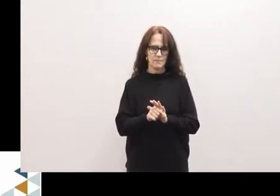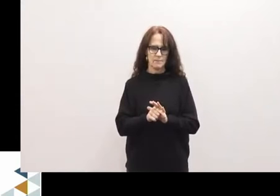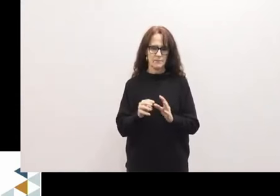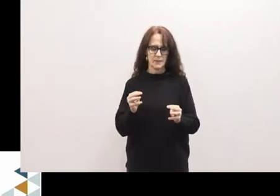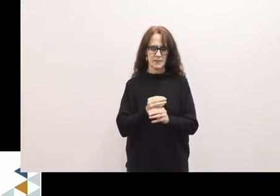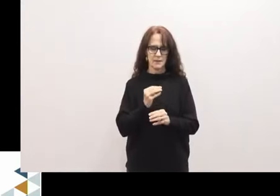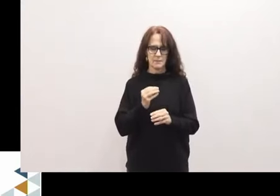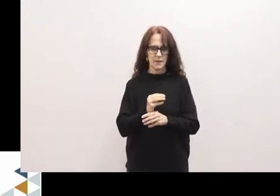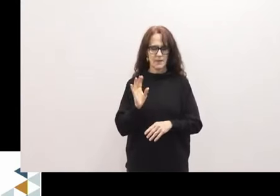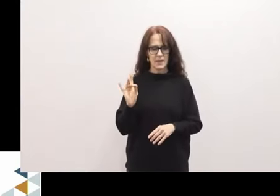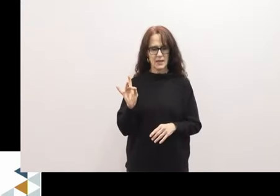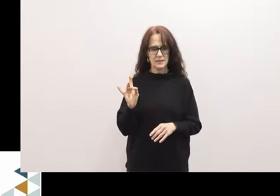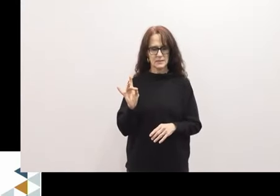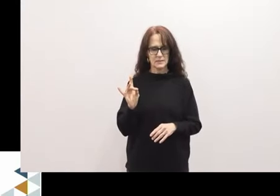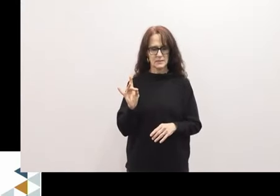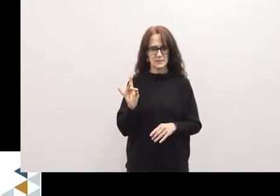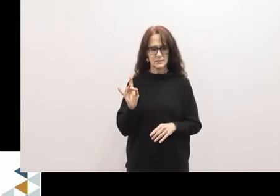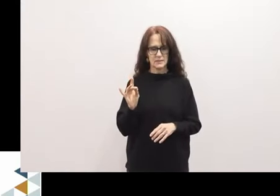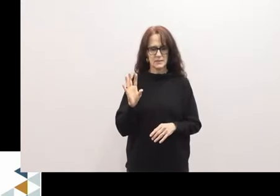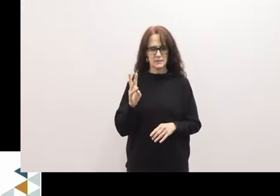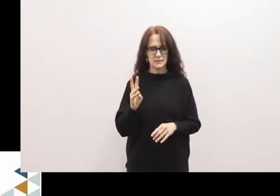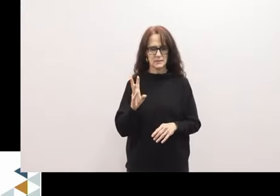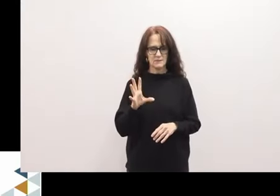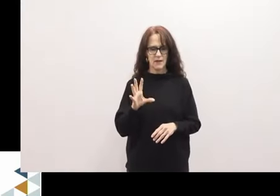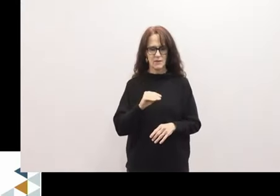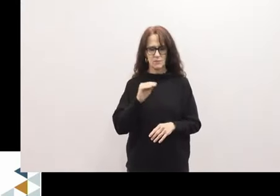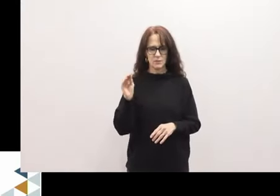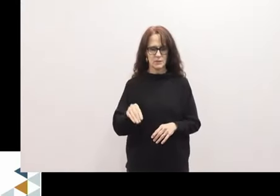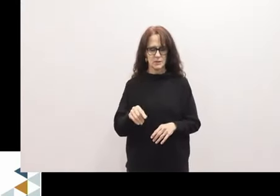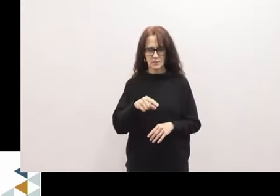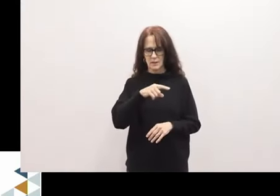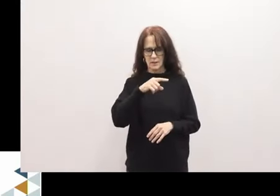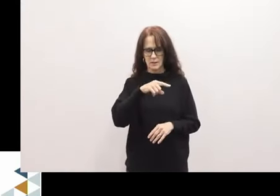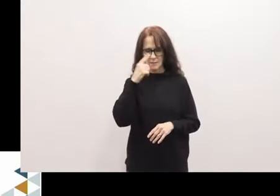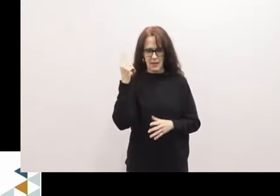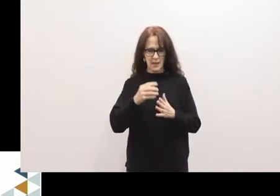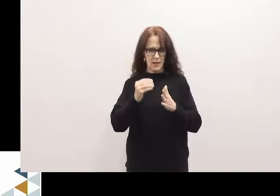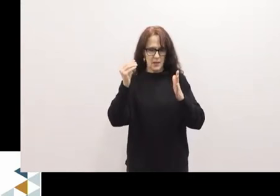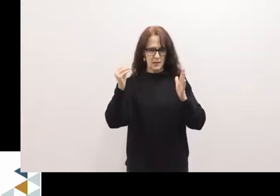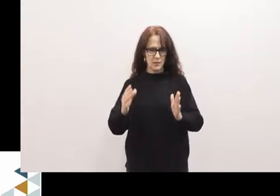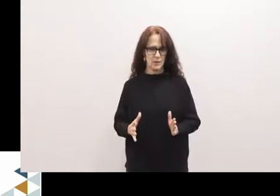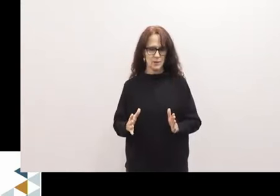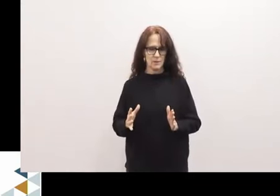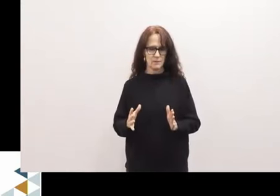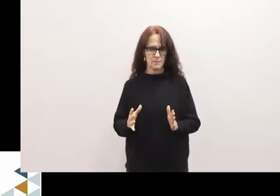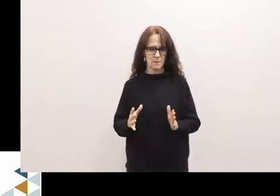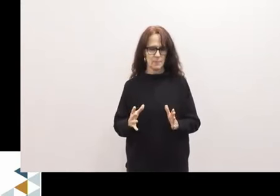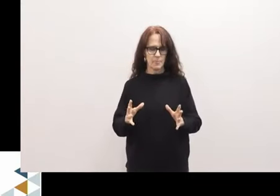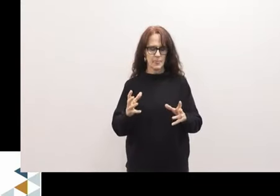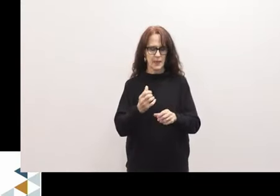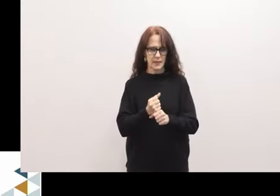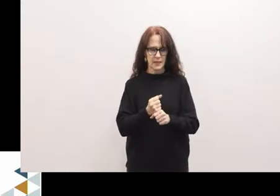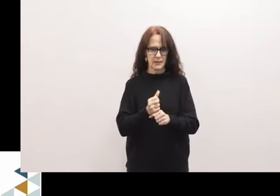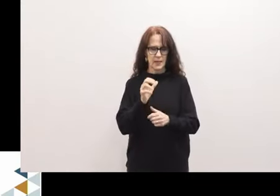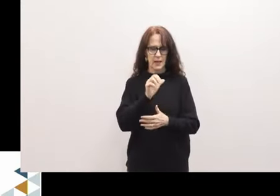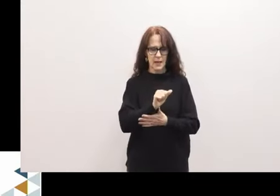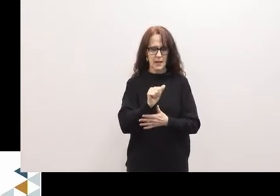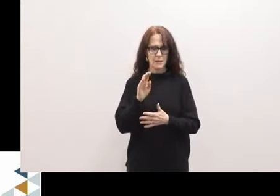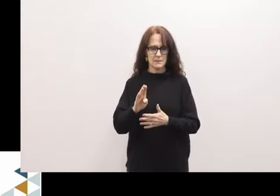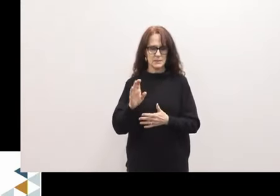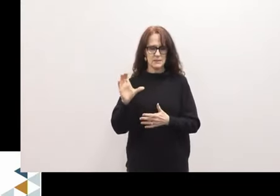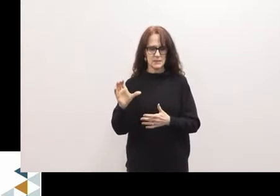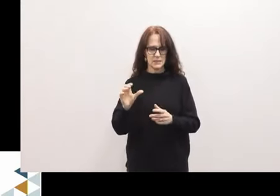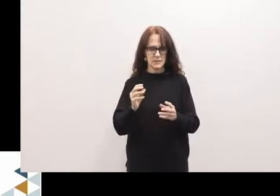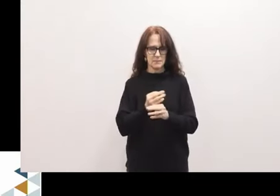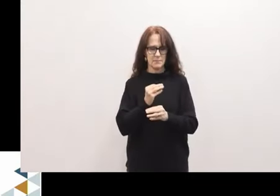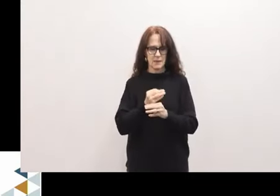Math 8, we see that 65% of our Black African-American students are receiving an A, B, or C